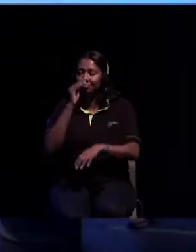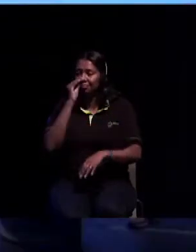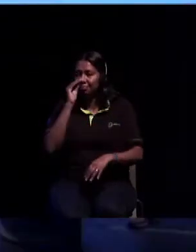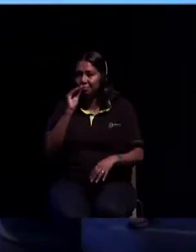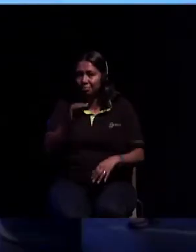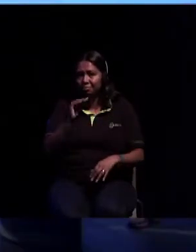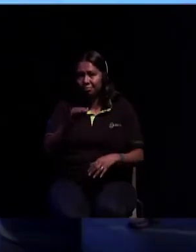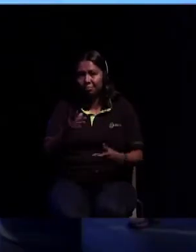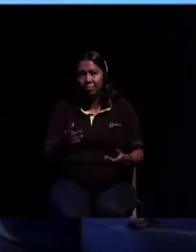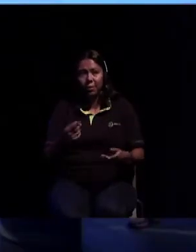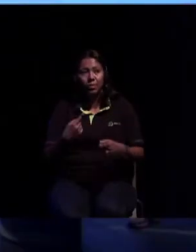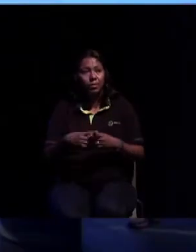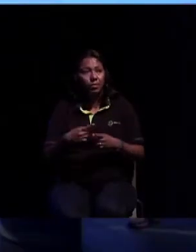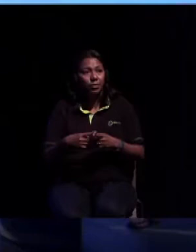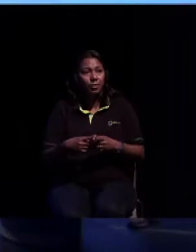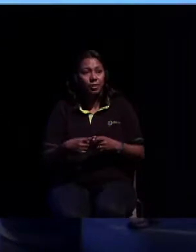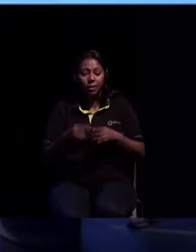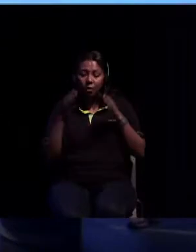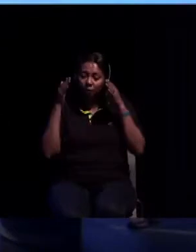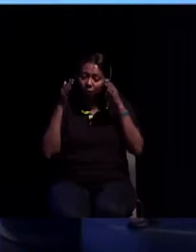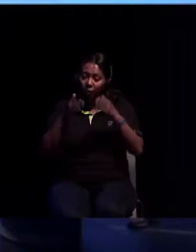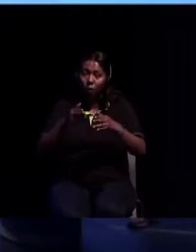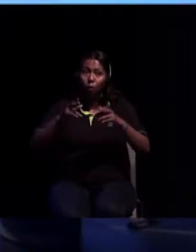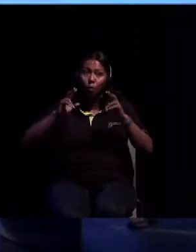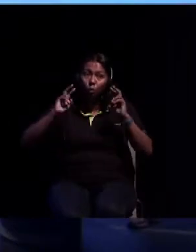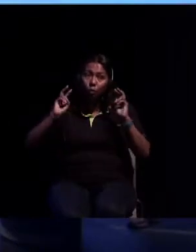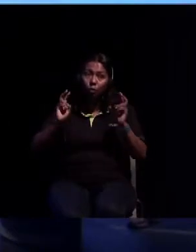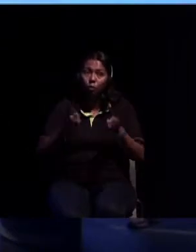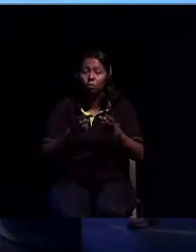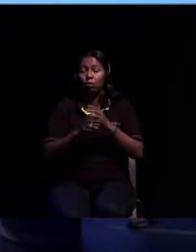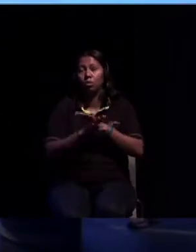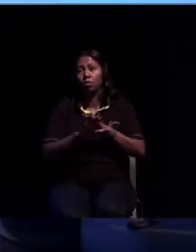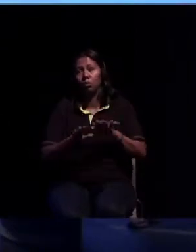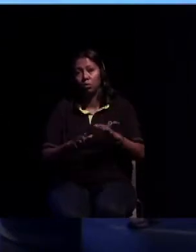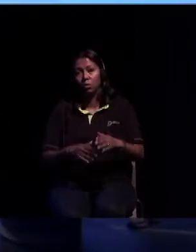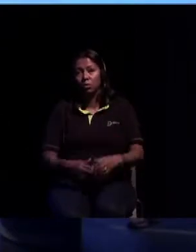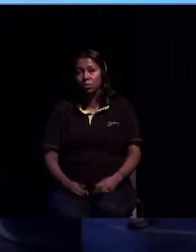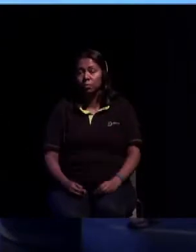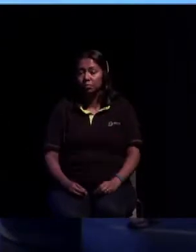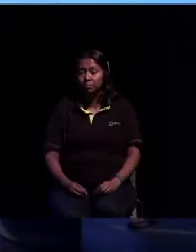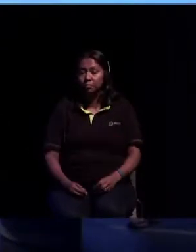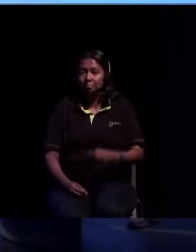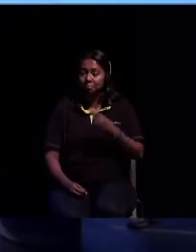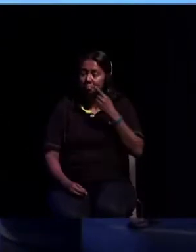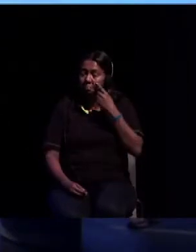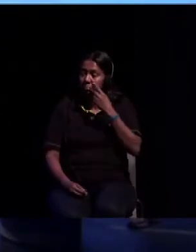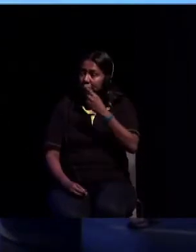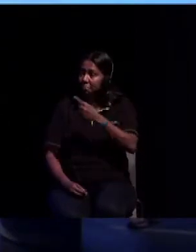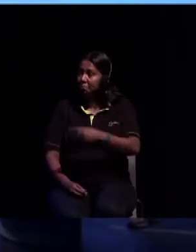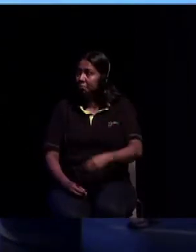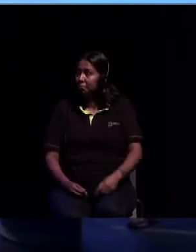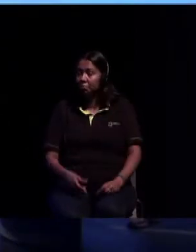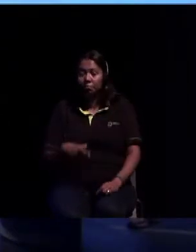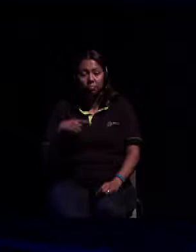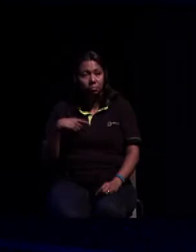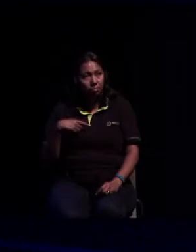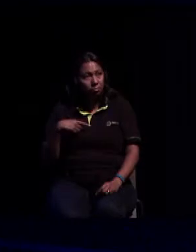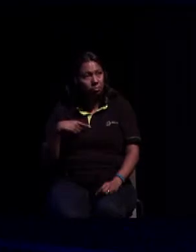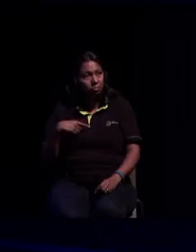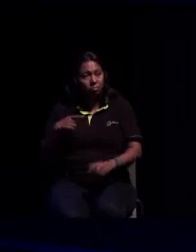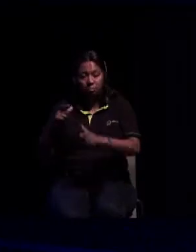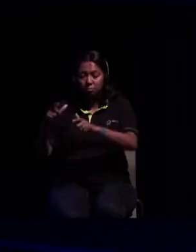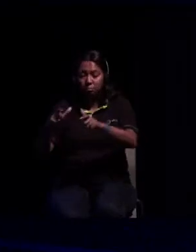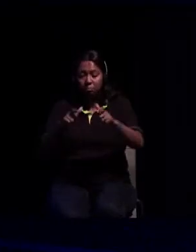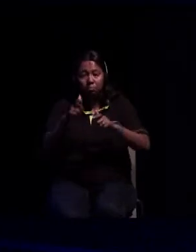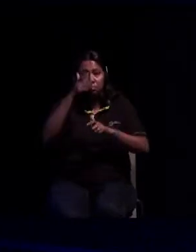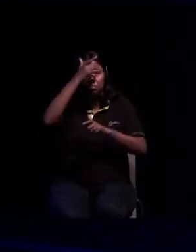However, what's missing from that equation that I put on top are the host communities, and that's what my research is concerned about. How do